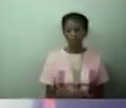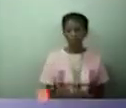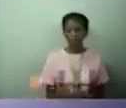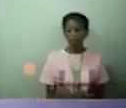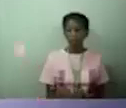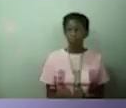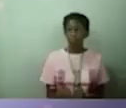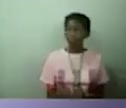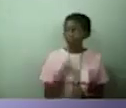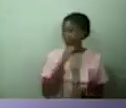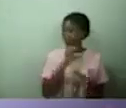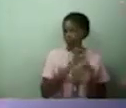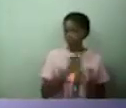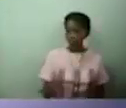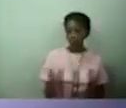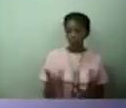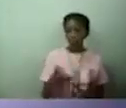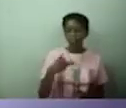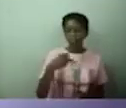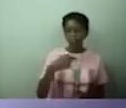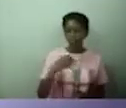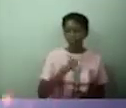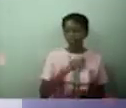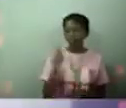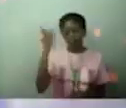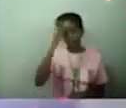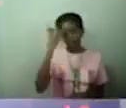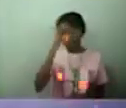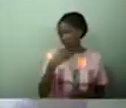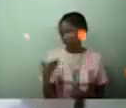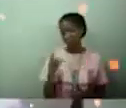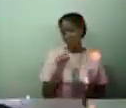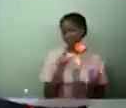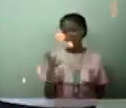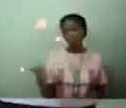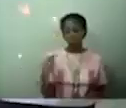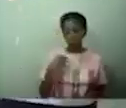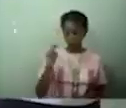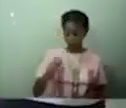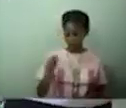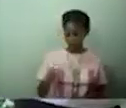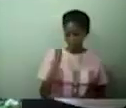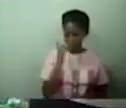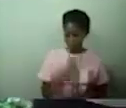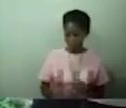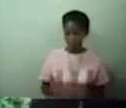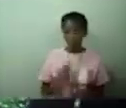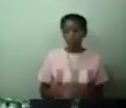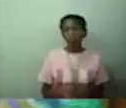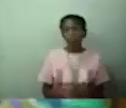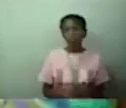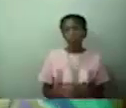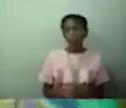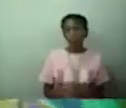Philosophical demons, and we need a certain kind